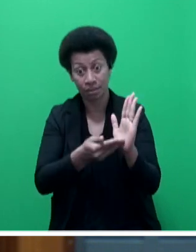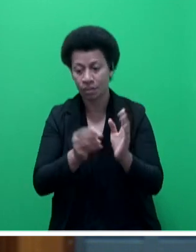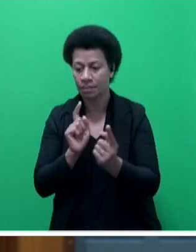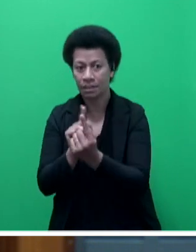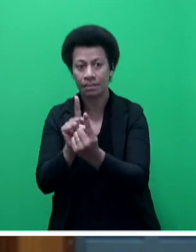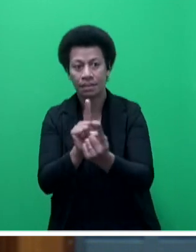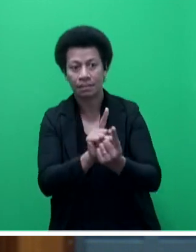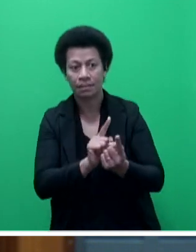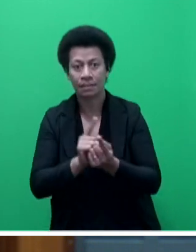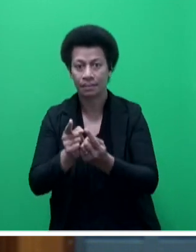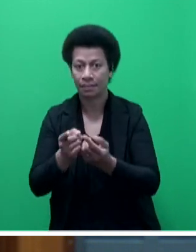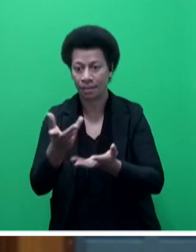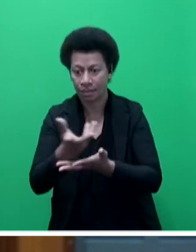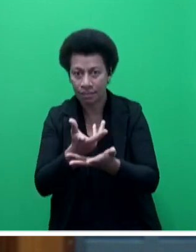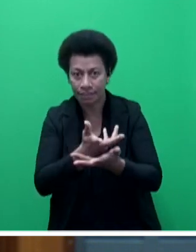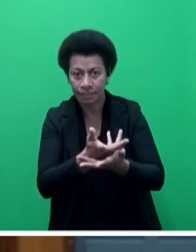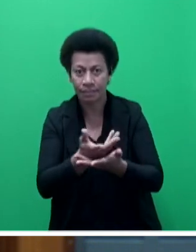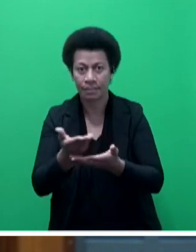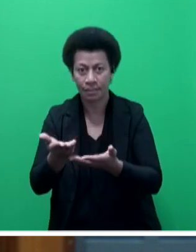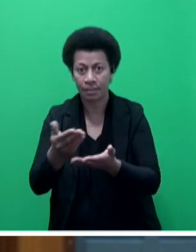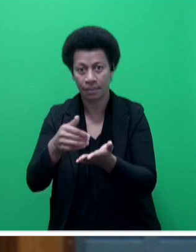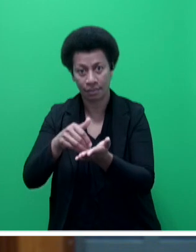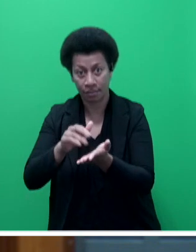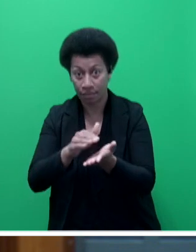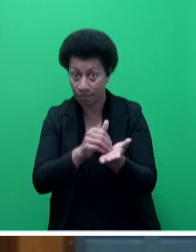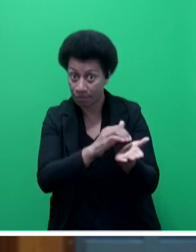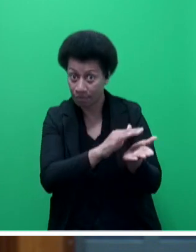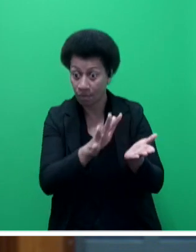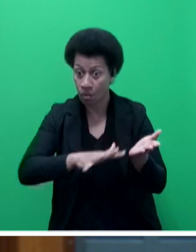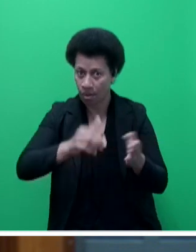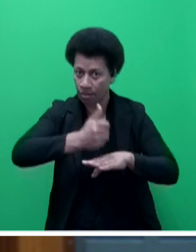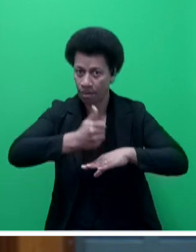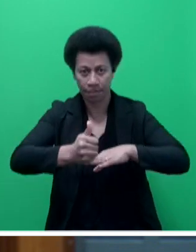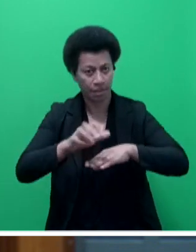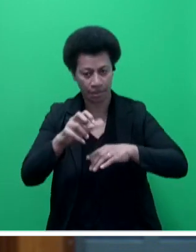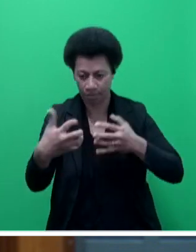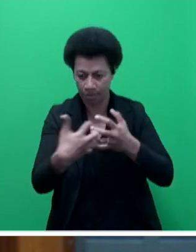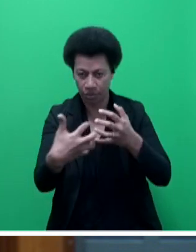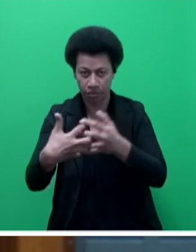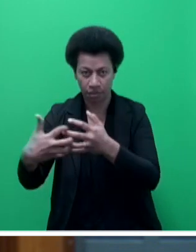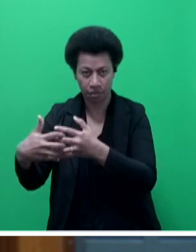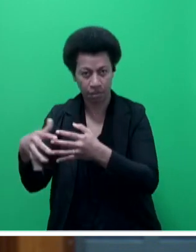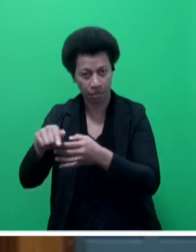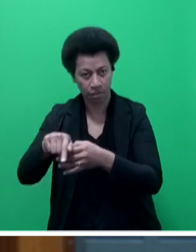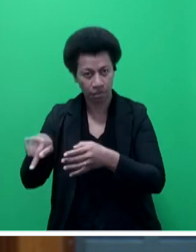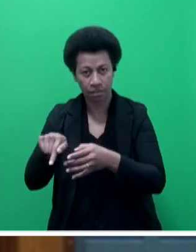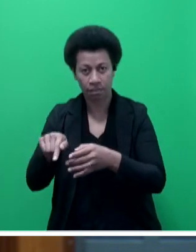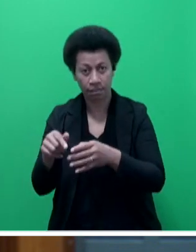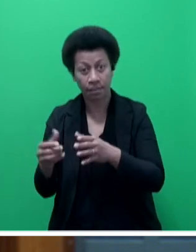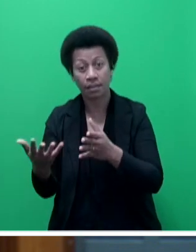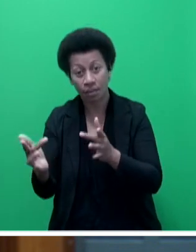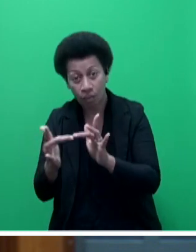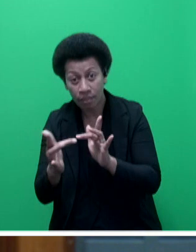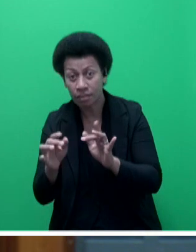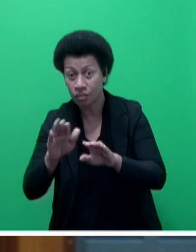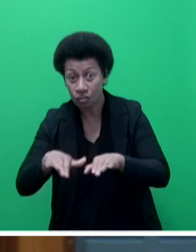the framework. Once the policy is endorsed, every government agency engaged in activities that involve contact with children will be